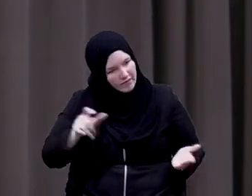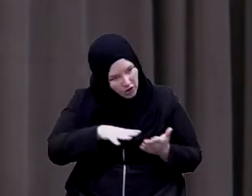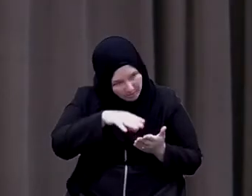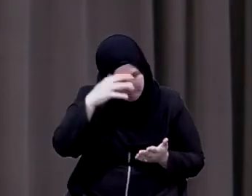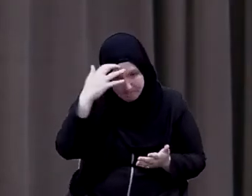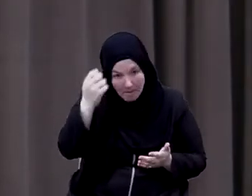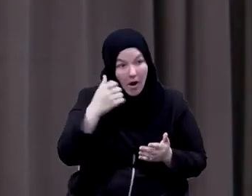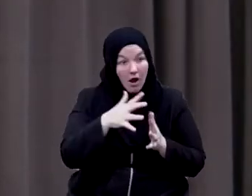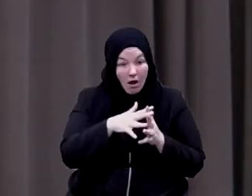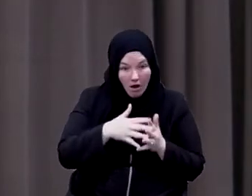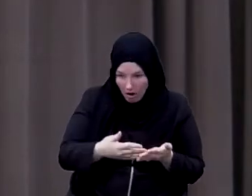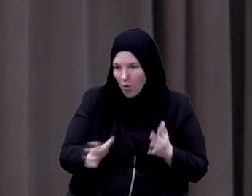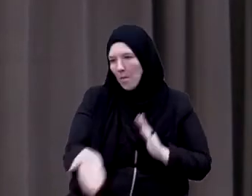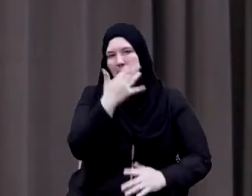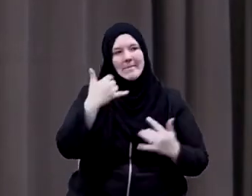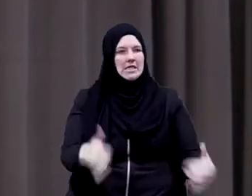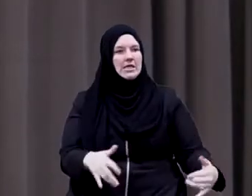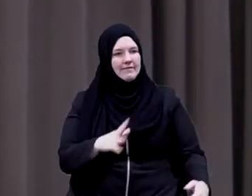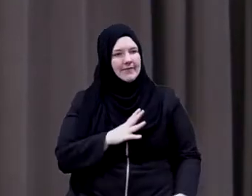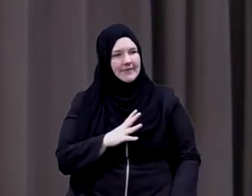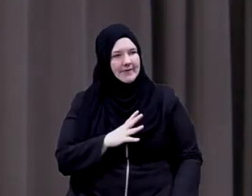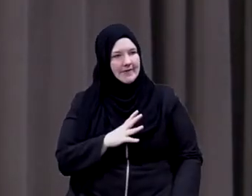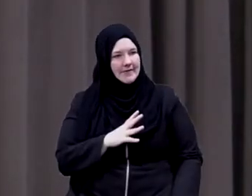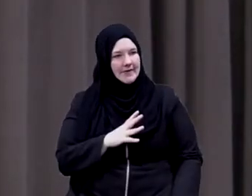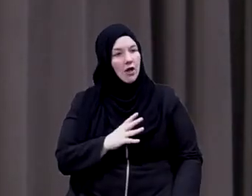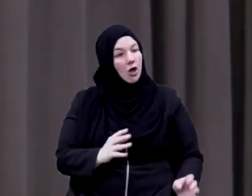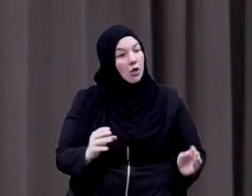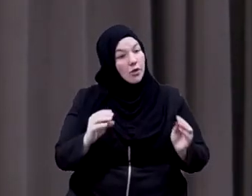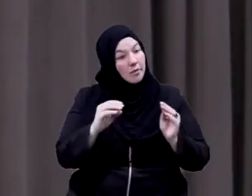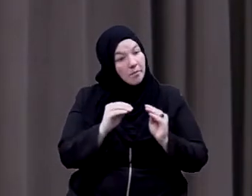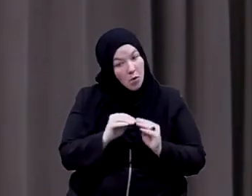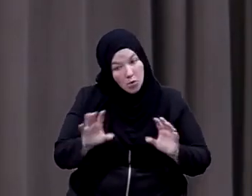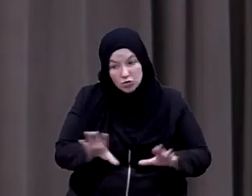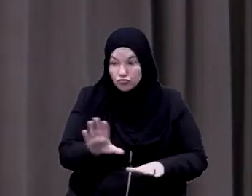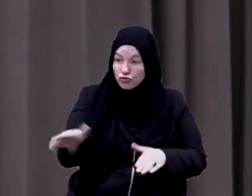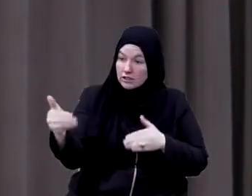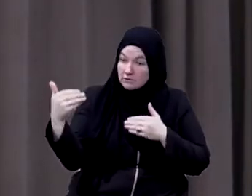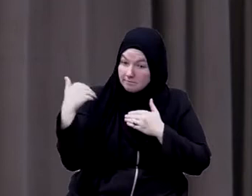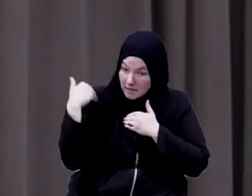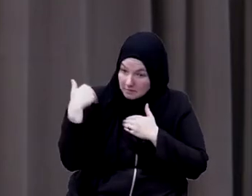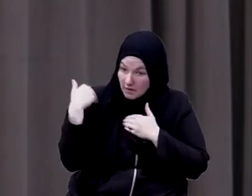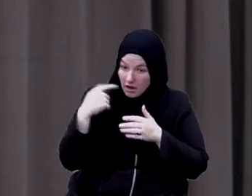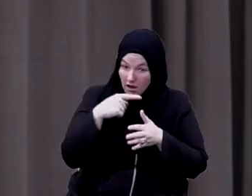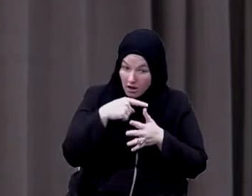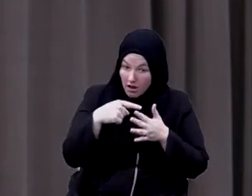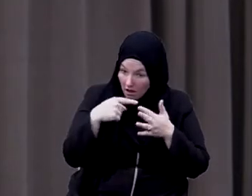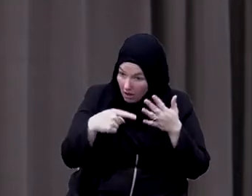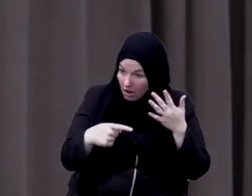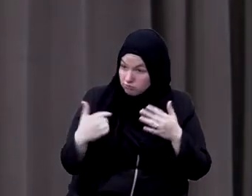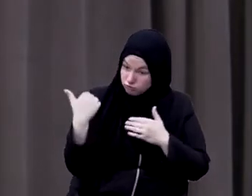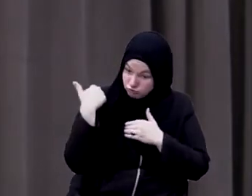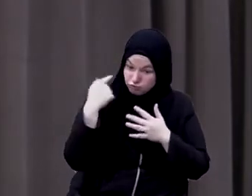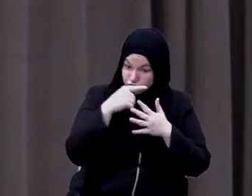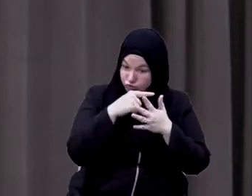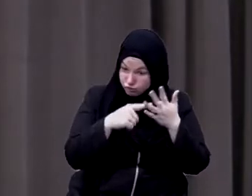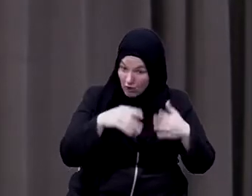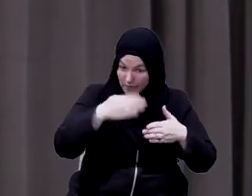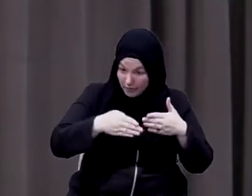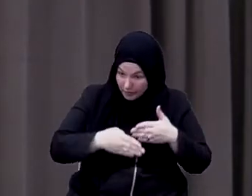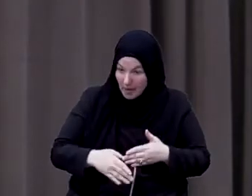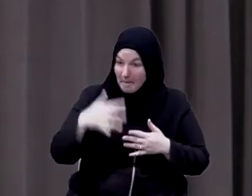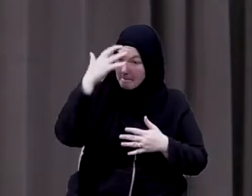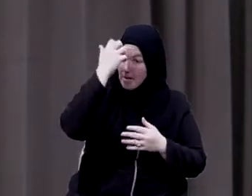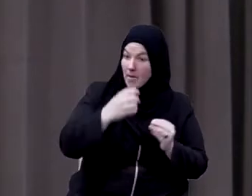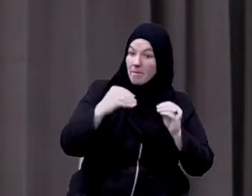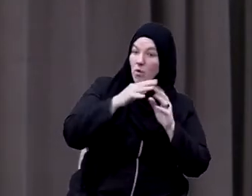Quran. And the more you do with your duties, the more you get of pleasant things that you like